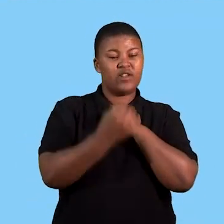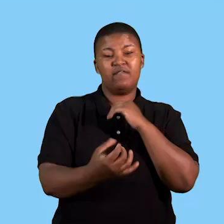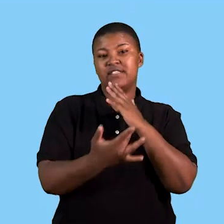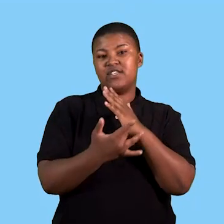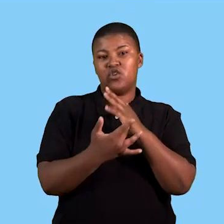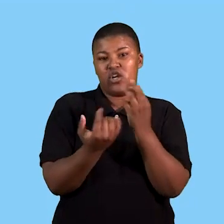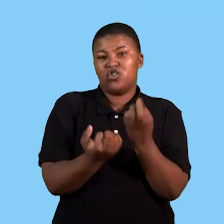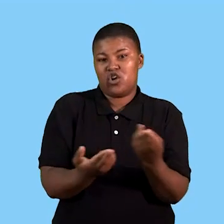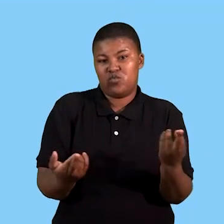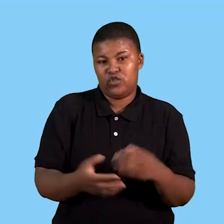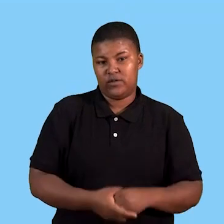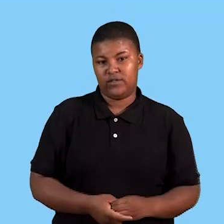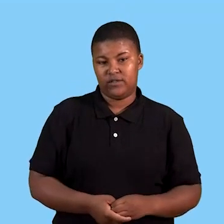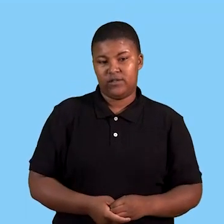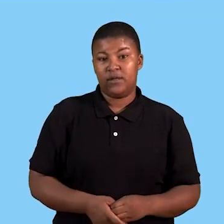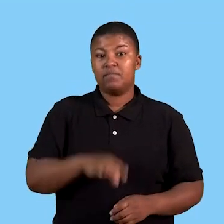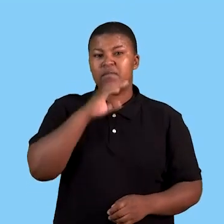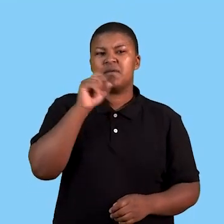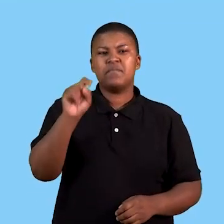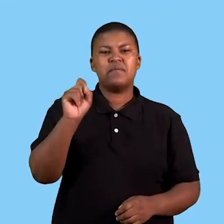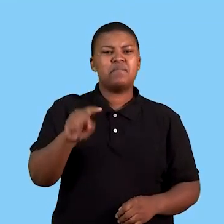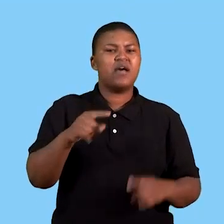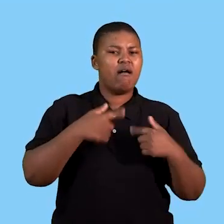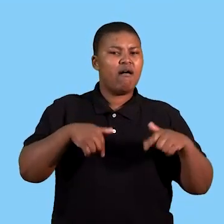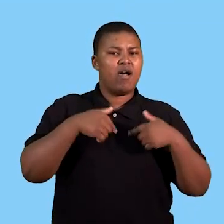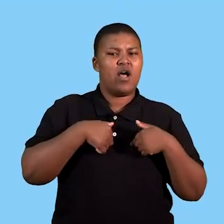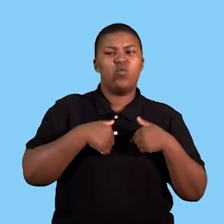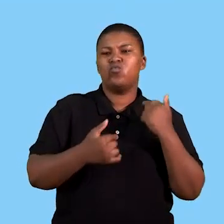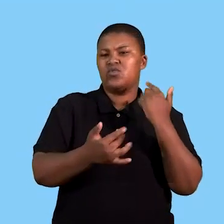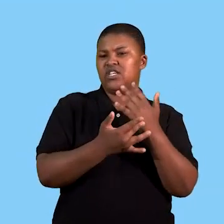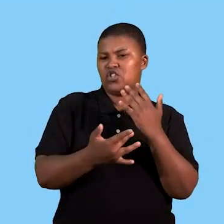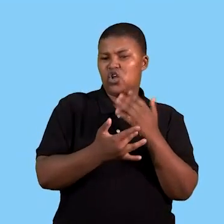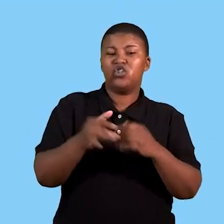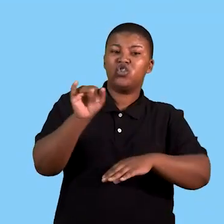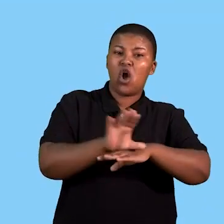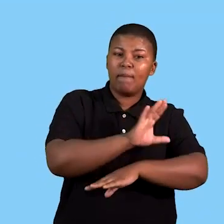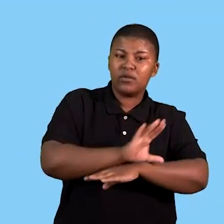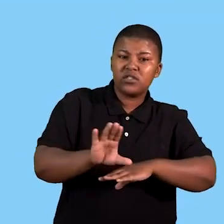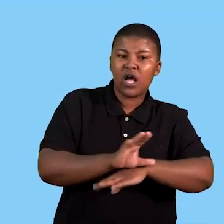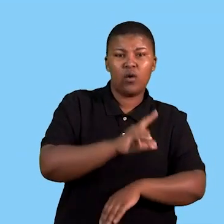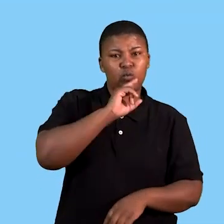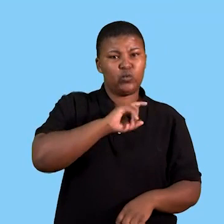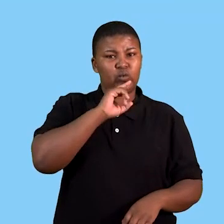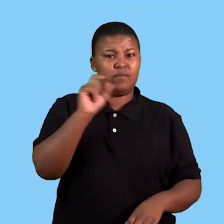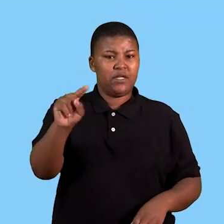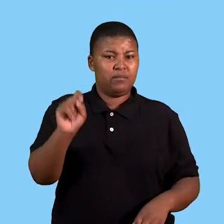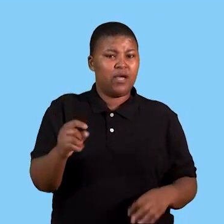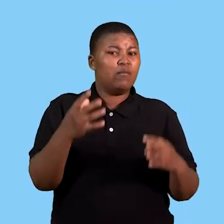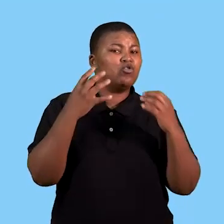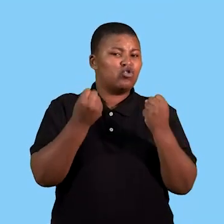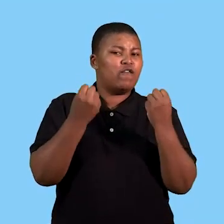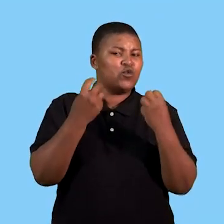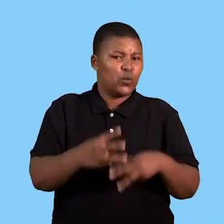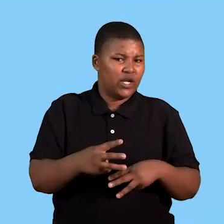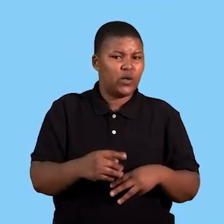have our technological resources, which is our technology, the computers we use,